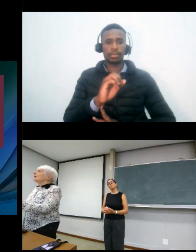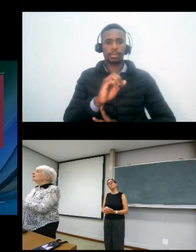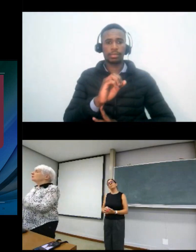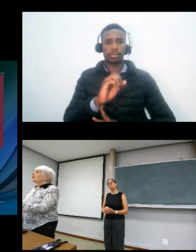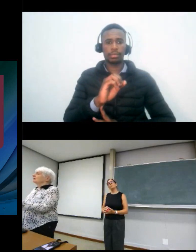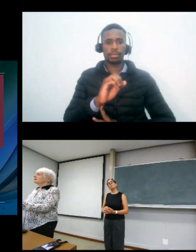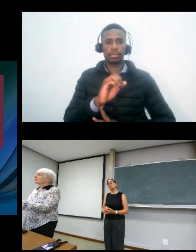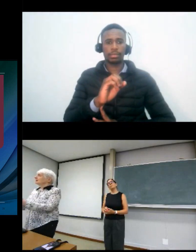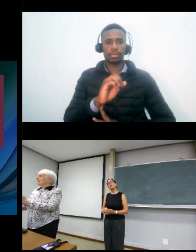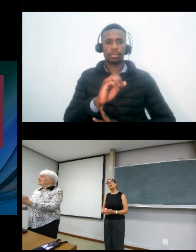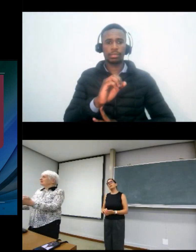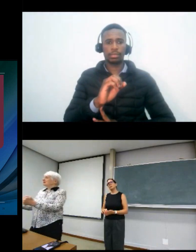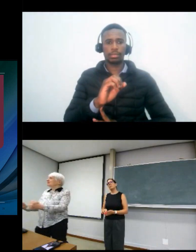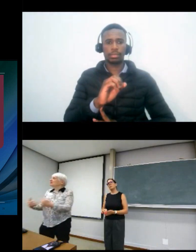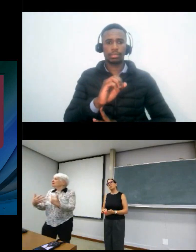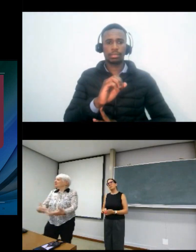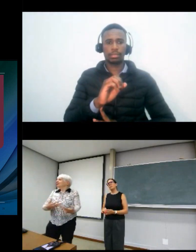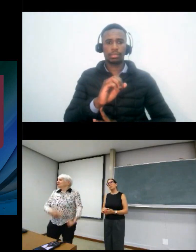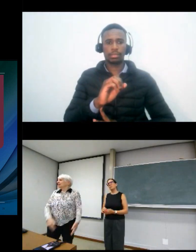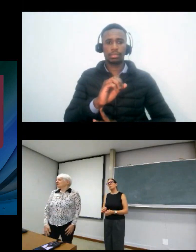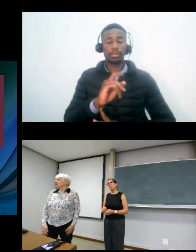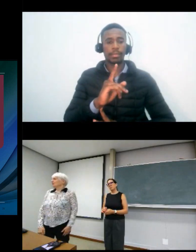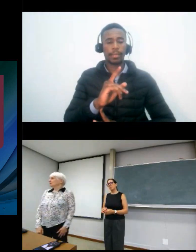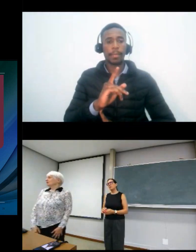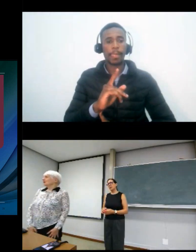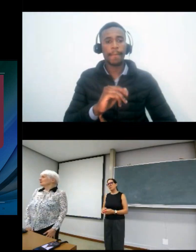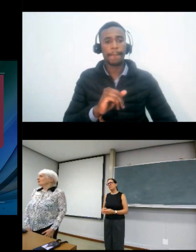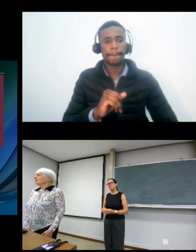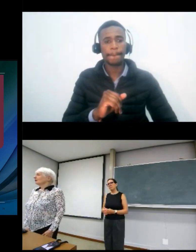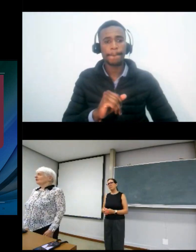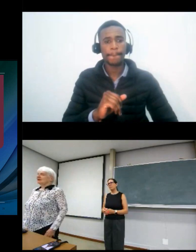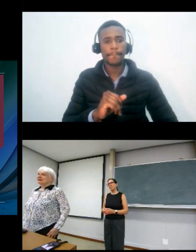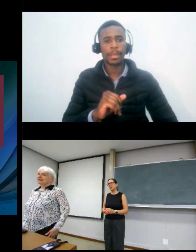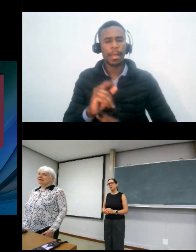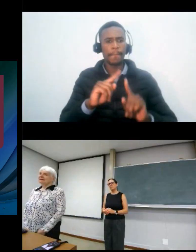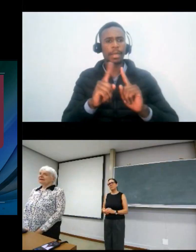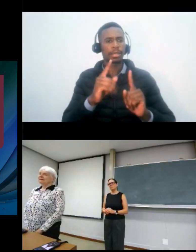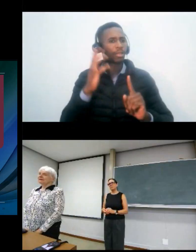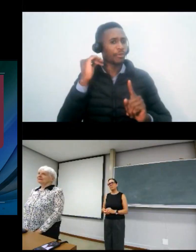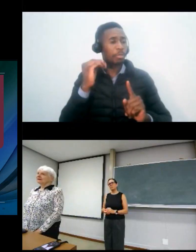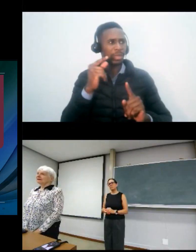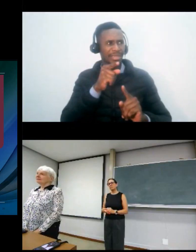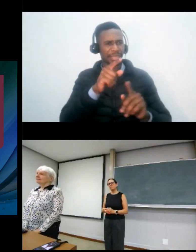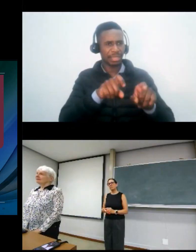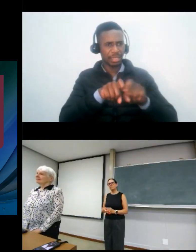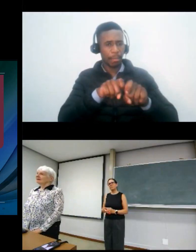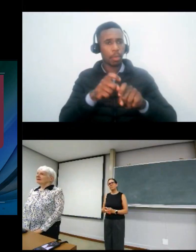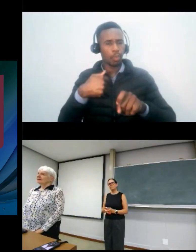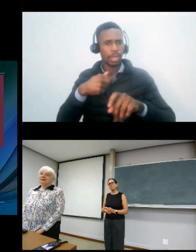it wasn't a bad pilot study, let's put it this way, but we need to confirm it with another sample, obviously. Yeah.